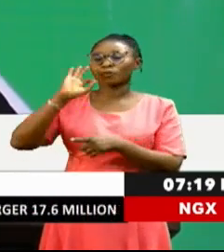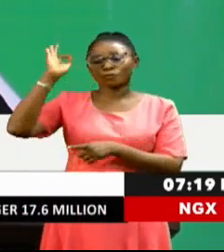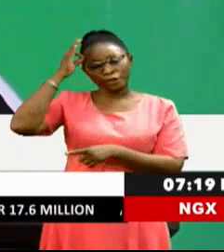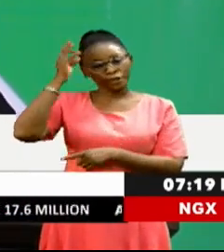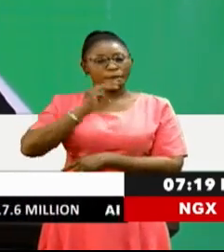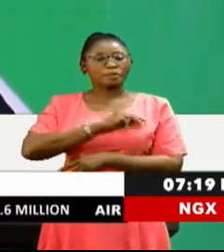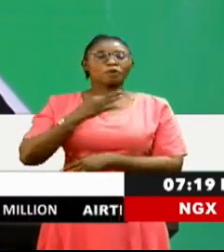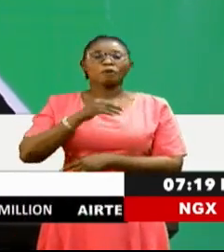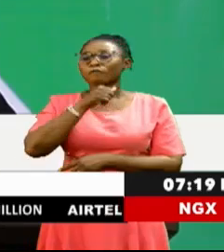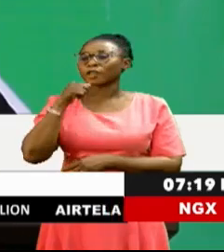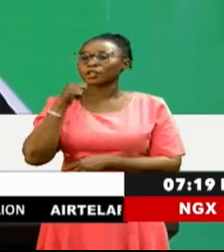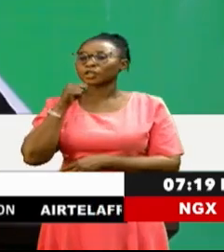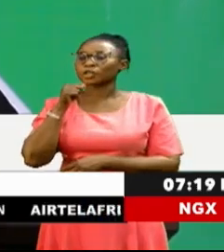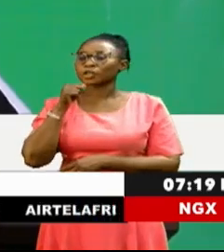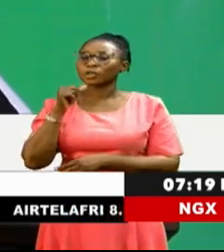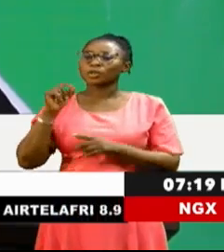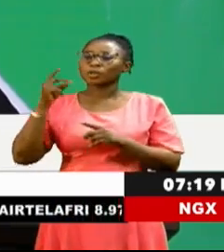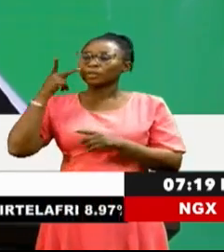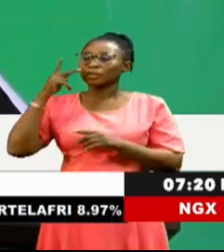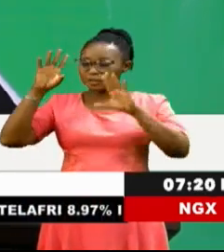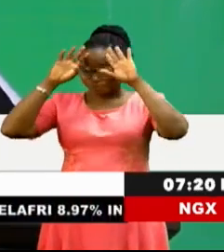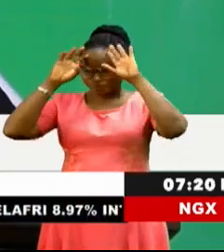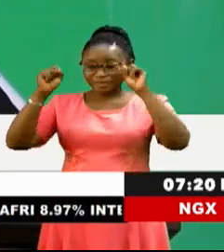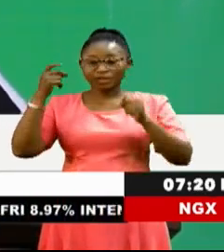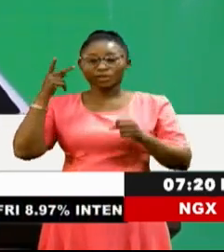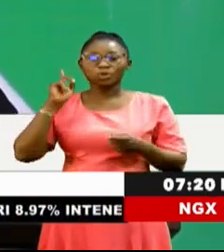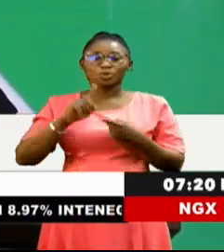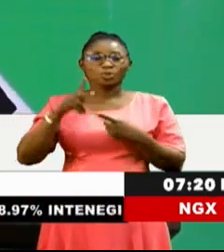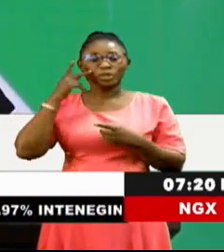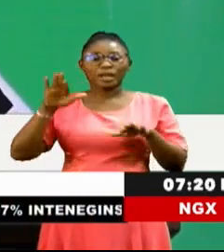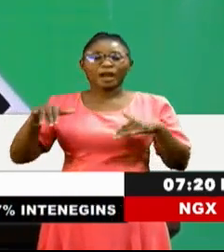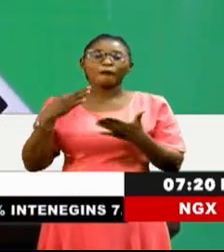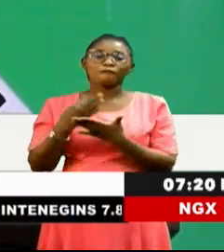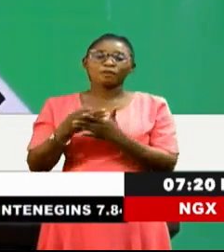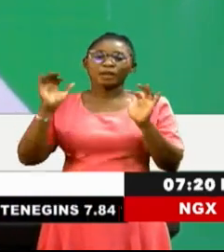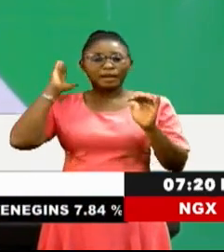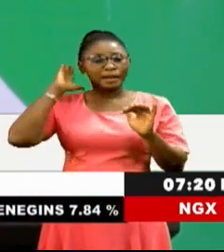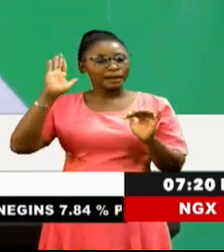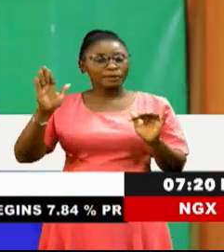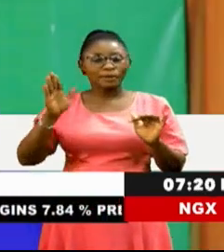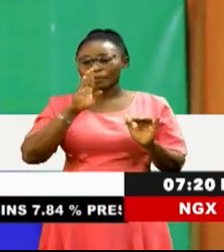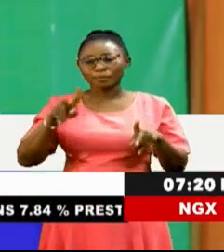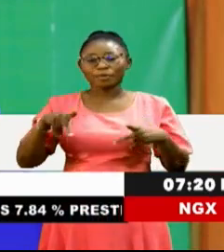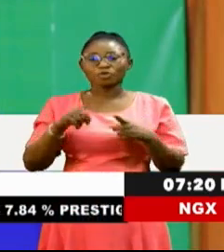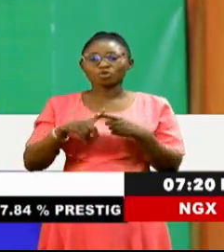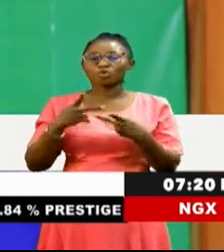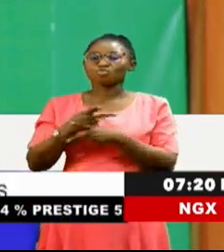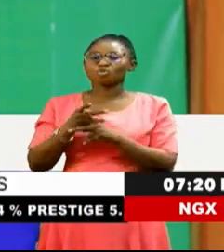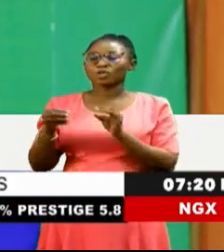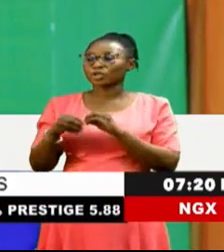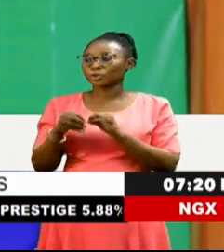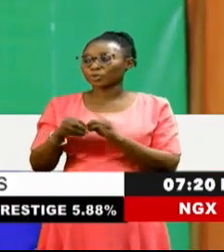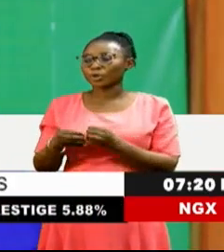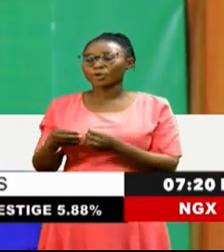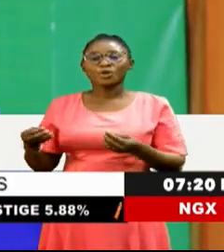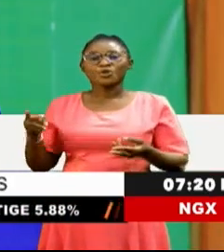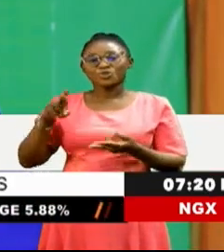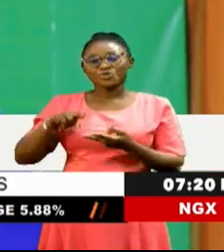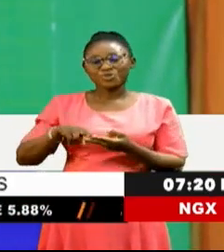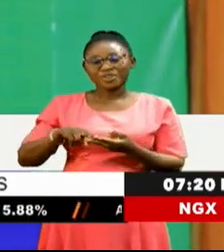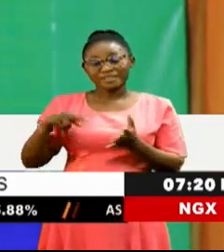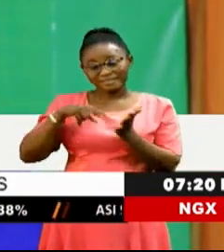Agriculture, go even to see Mr. President to see how funding shall be provided in order to produce more. Reinvigorating the dynamics of